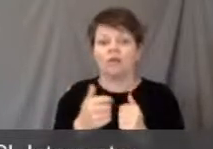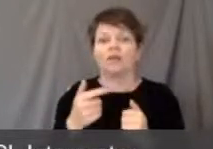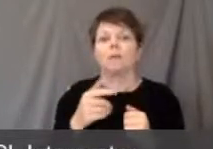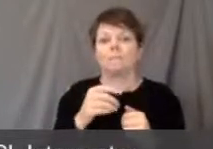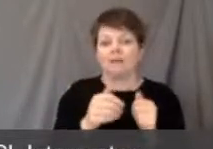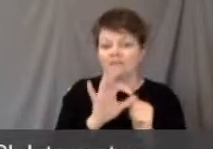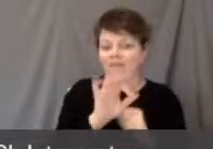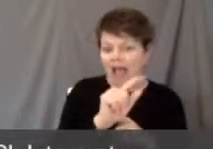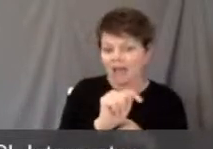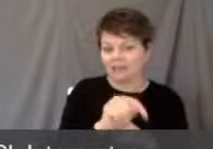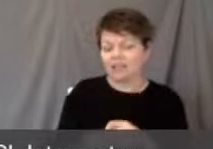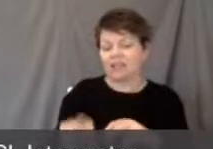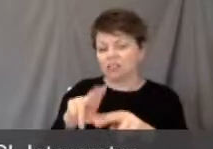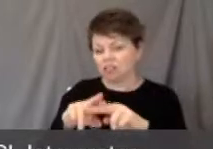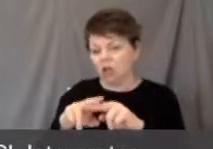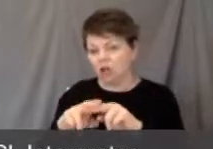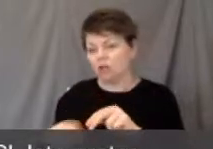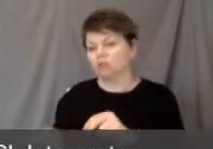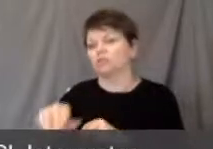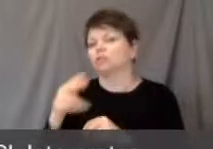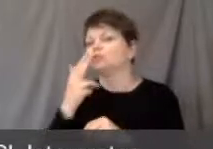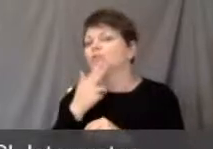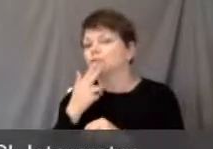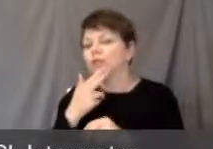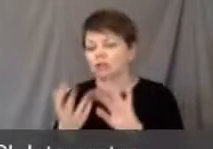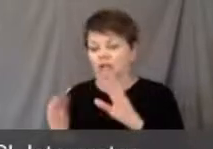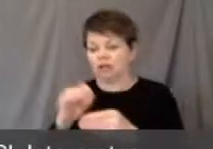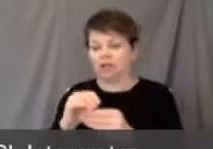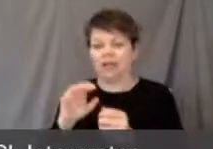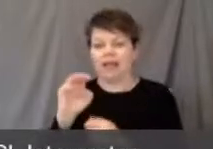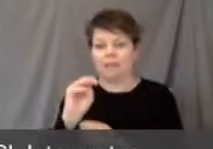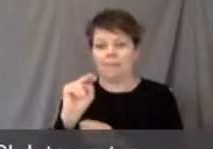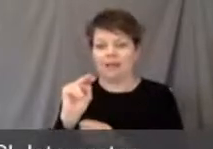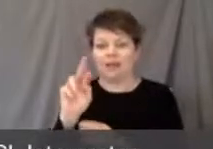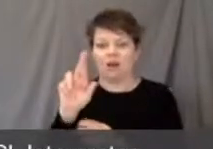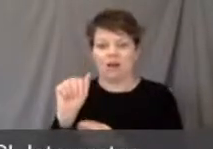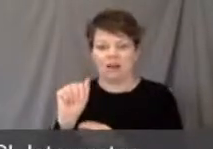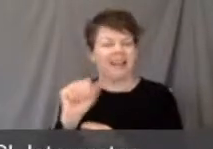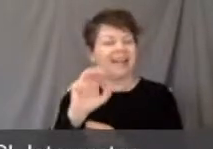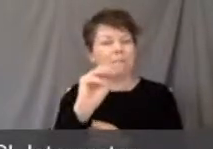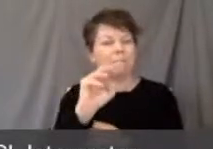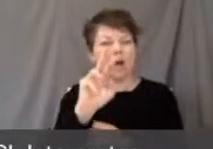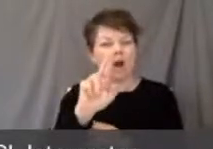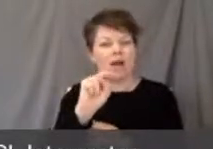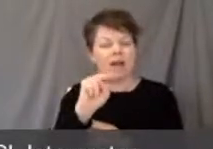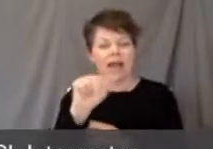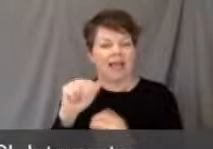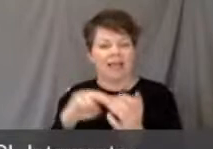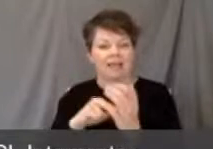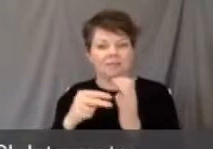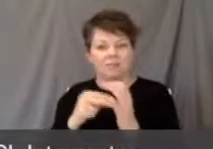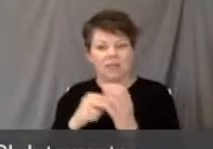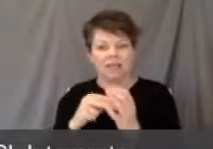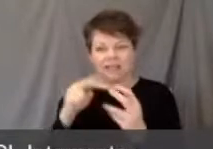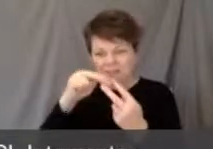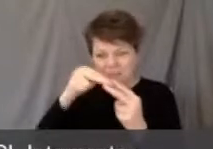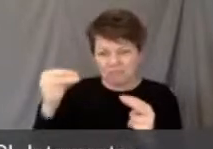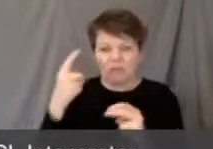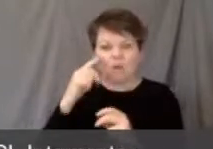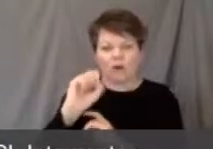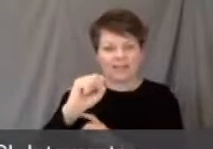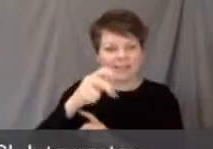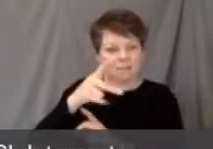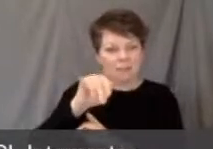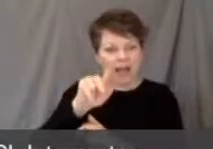sugar, and then a little bit of mRNA. And what mRNA is a little bit of information that codes the spike protein. The